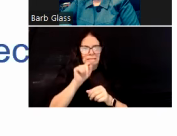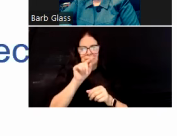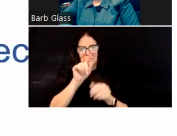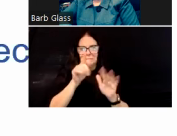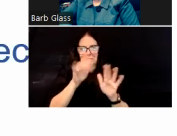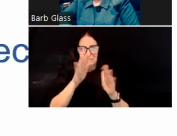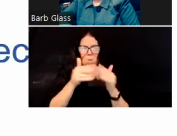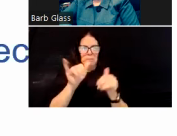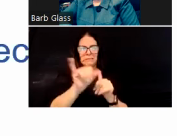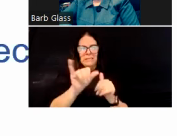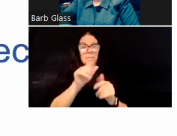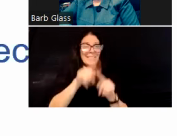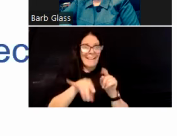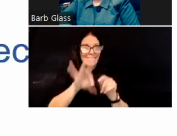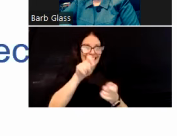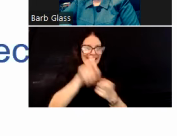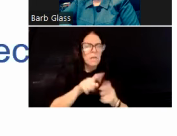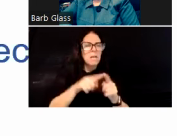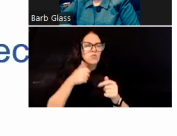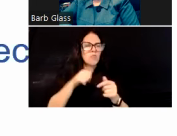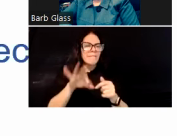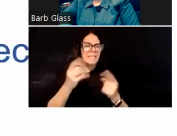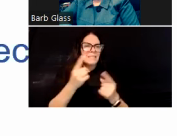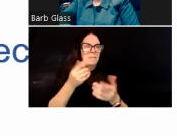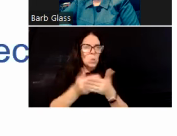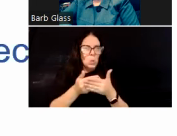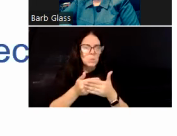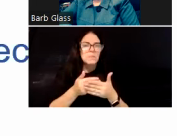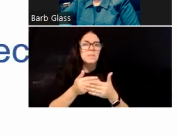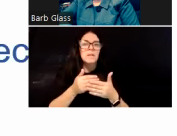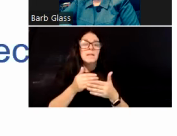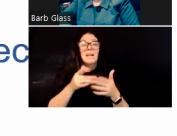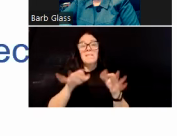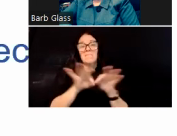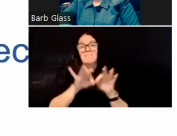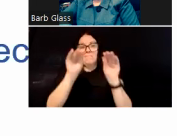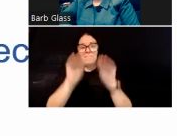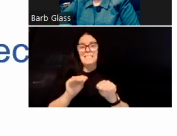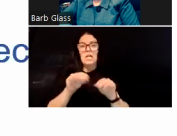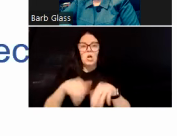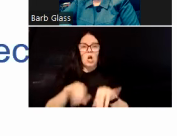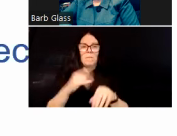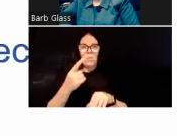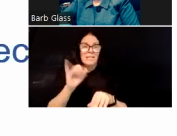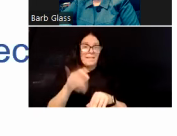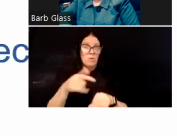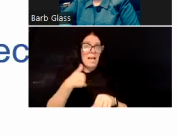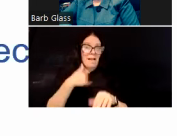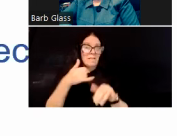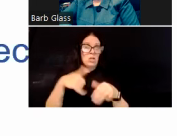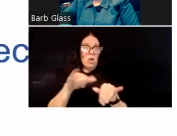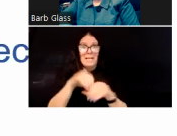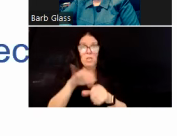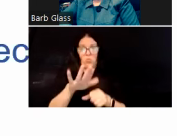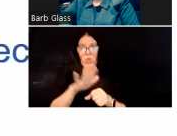can't find an exact match. And a tip is to actually create a cheat sheet of common ones if you do have common ones in your area